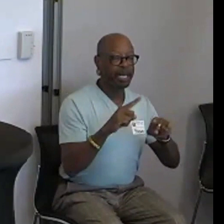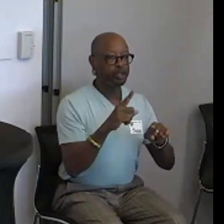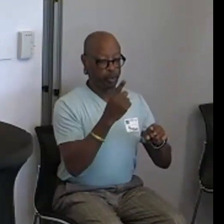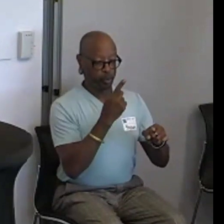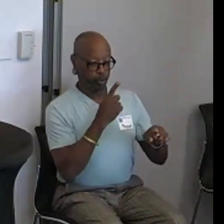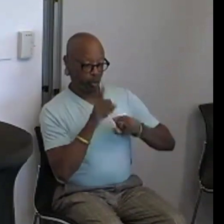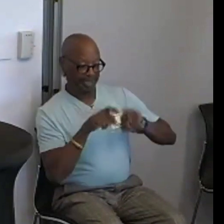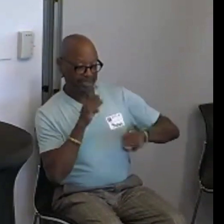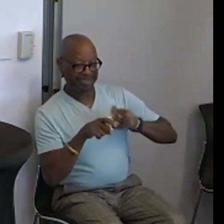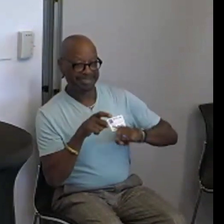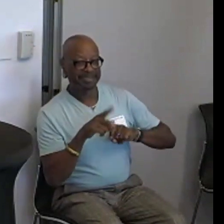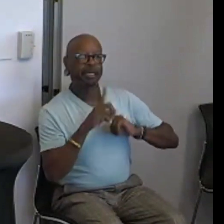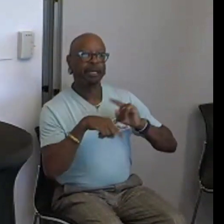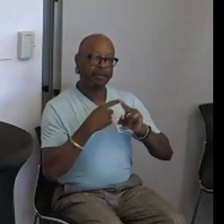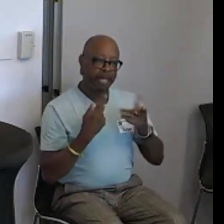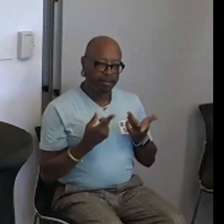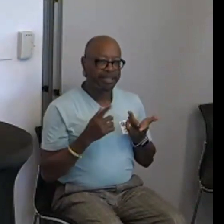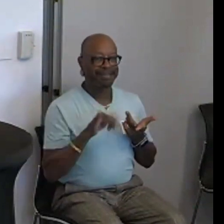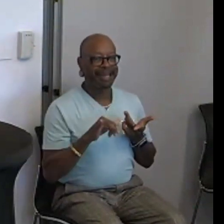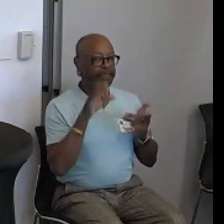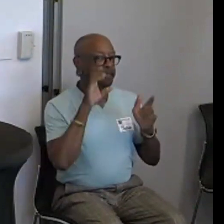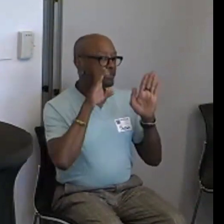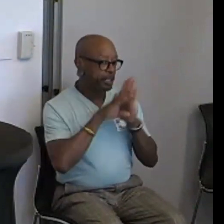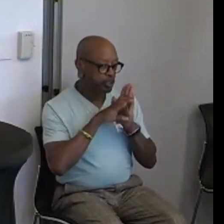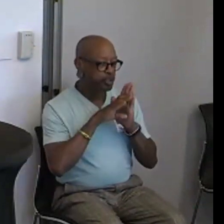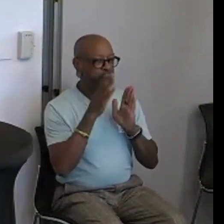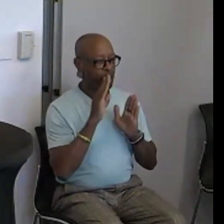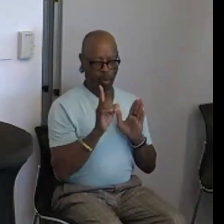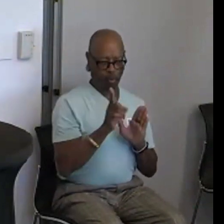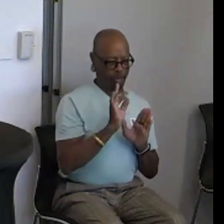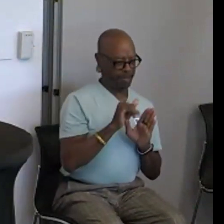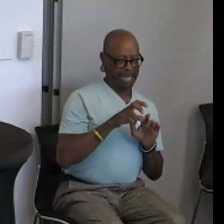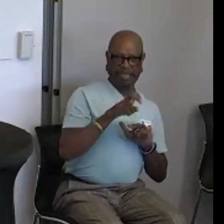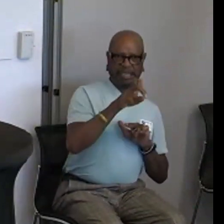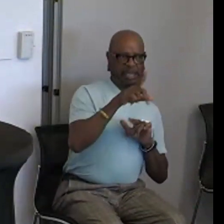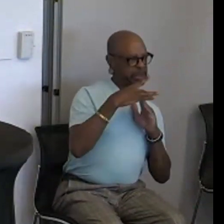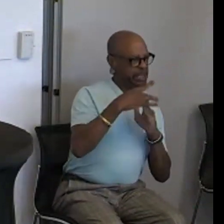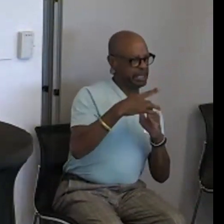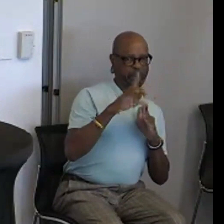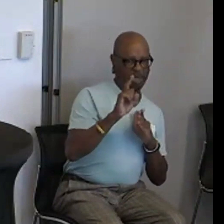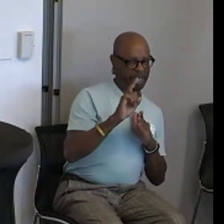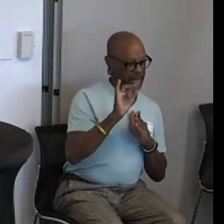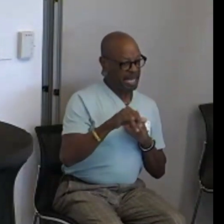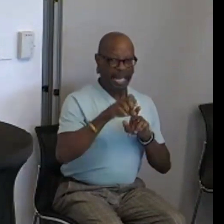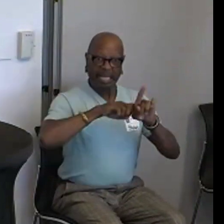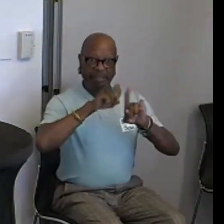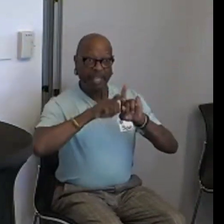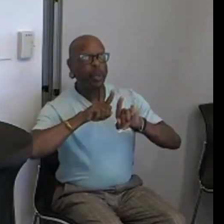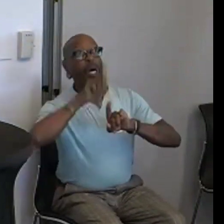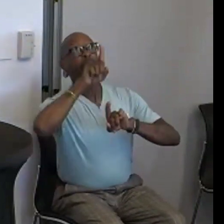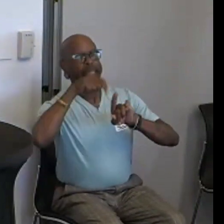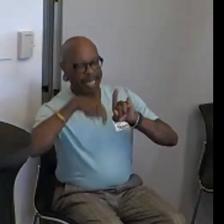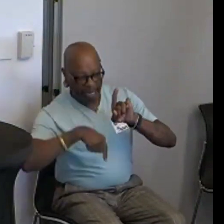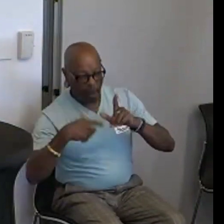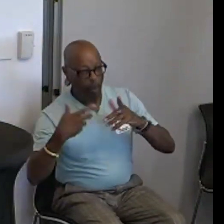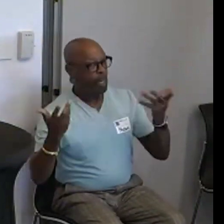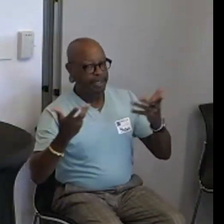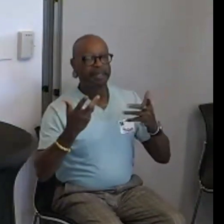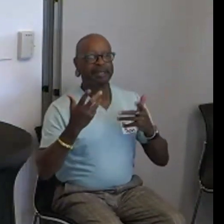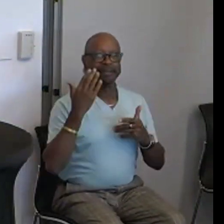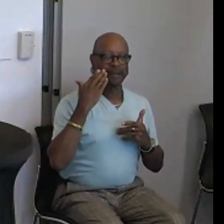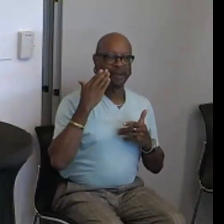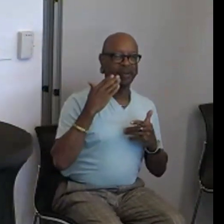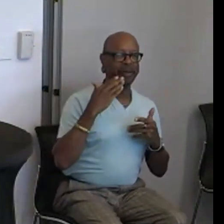questions about the image. That, you know, where does this staircase lead? Does this elevator go up or down? You